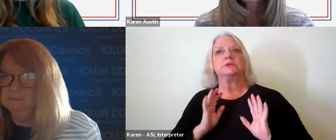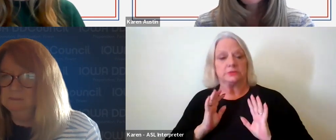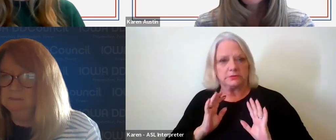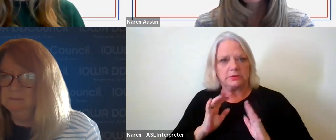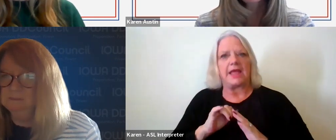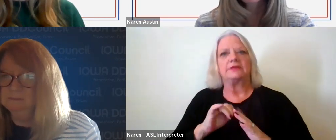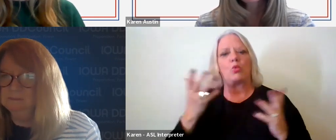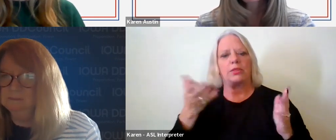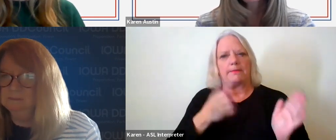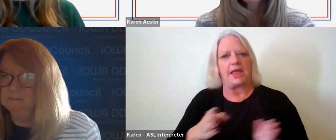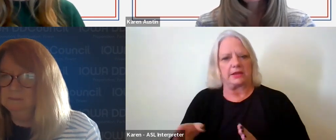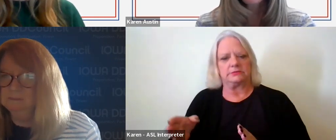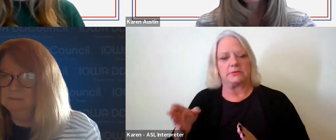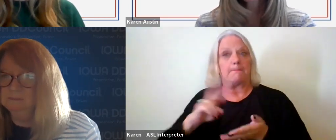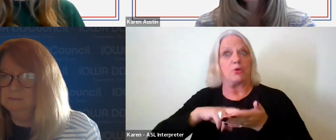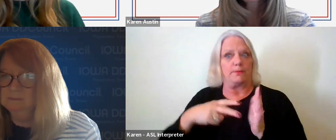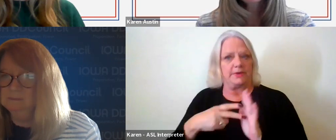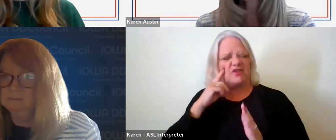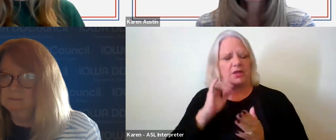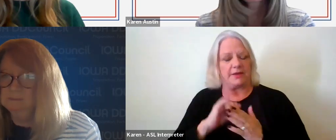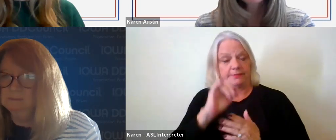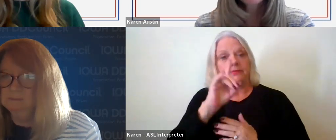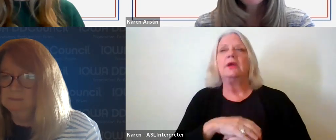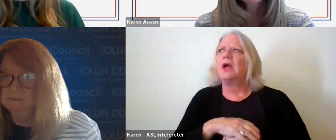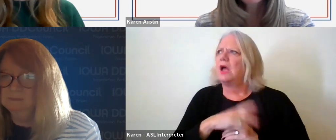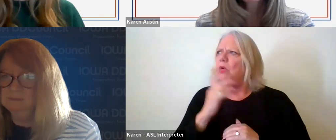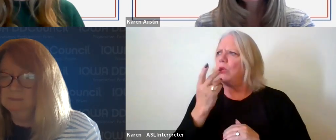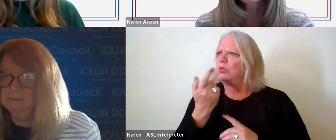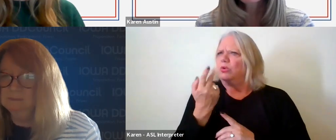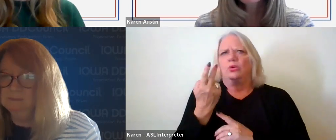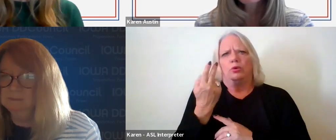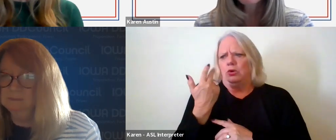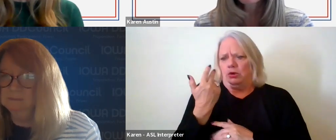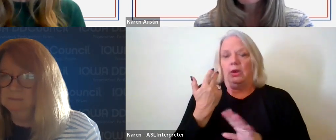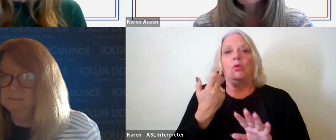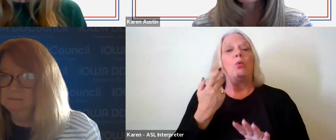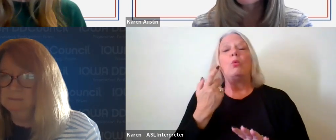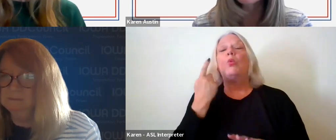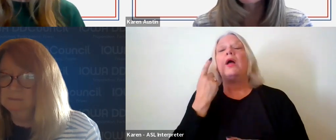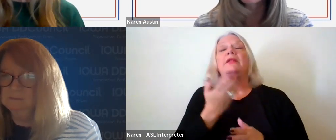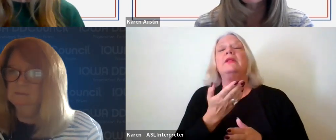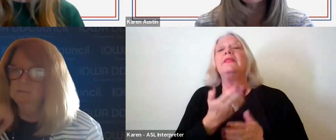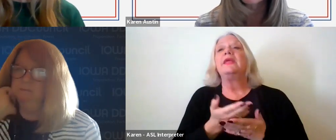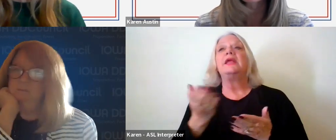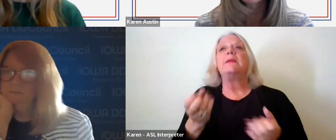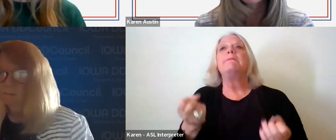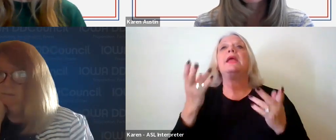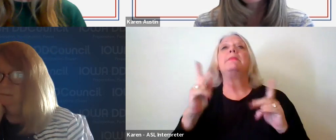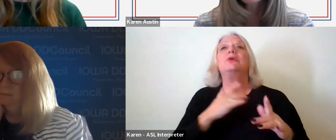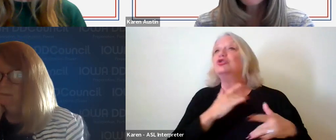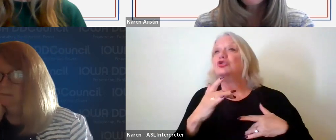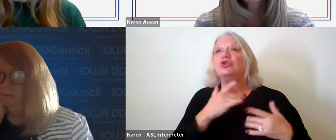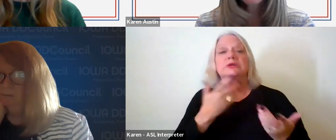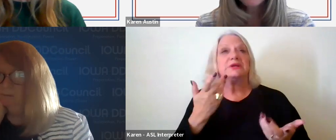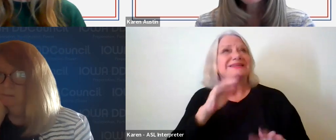plans do. I think, you know, we were able to, a couple of years ago, one of the concerns that people were really voicing to us was, you